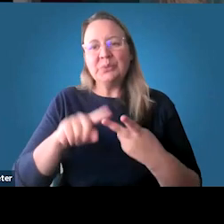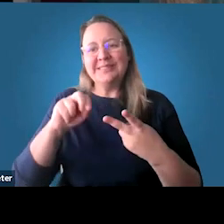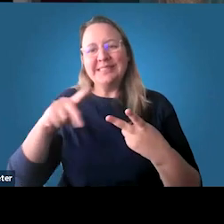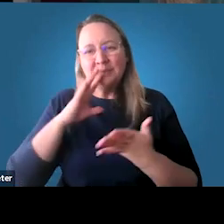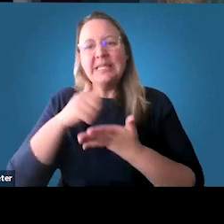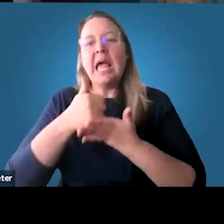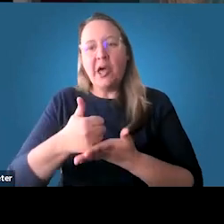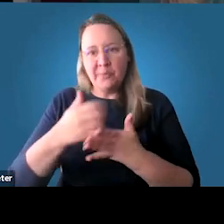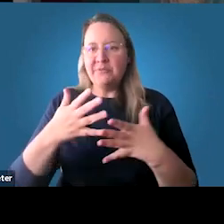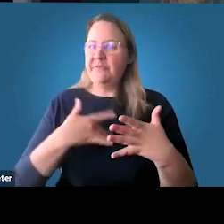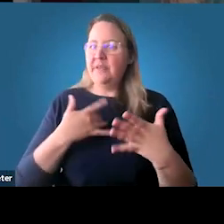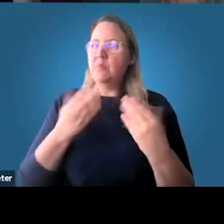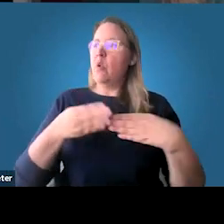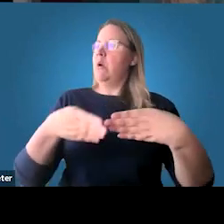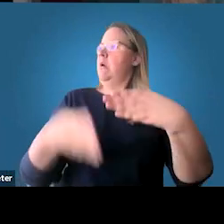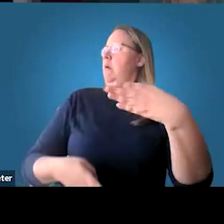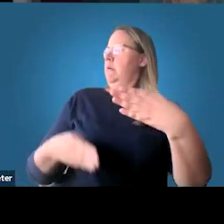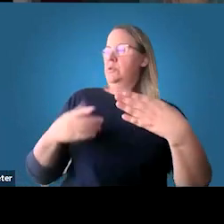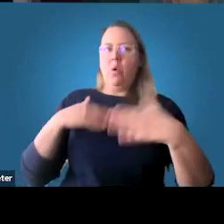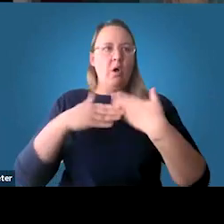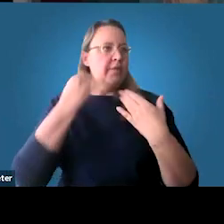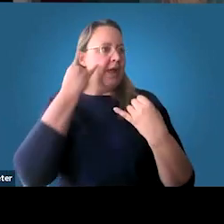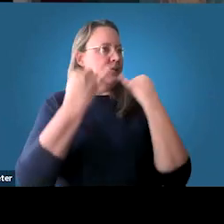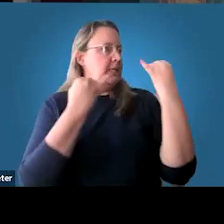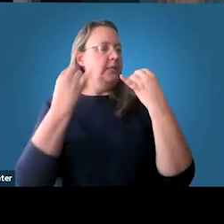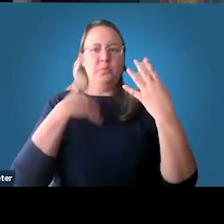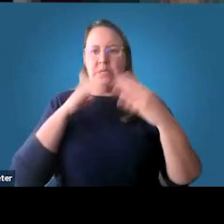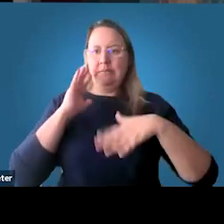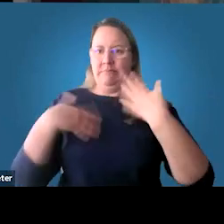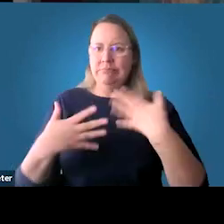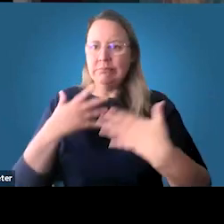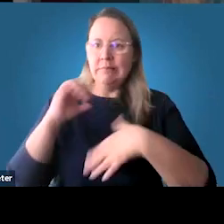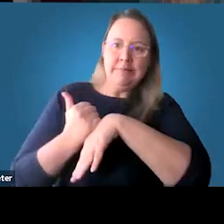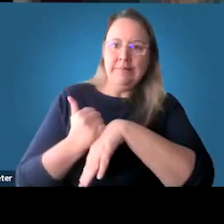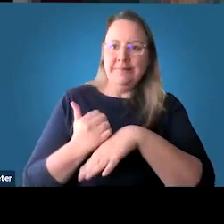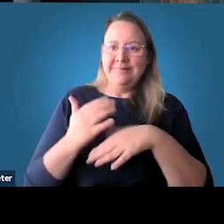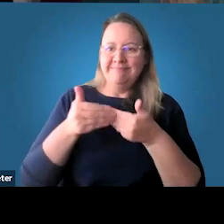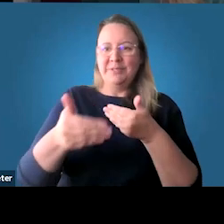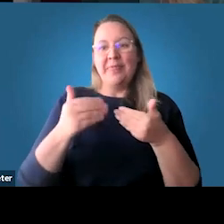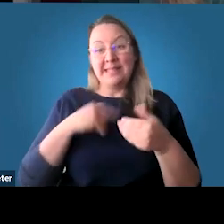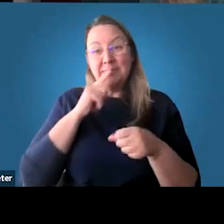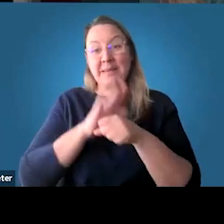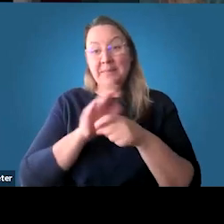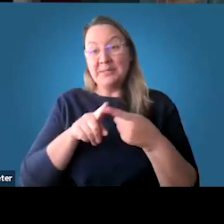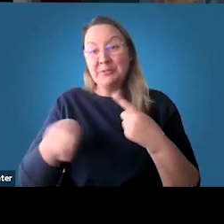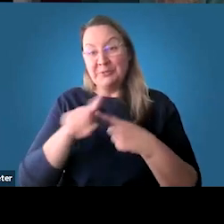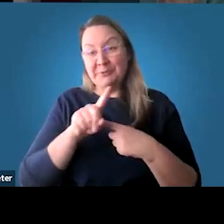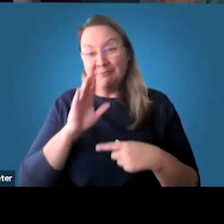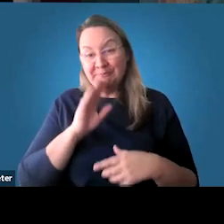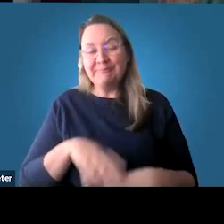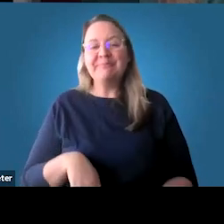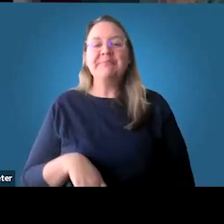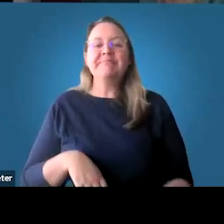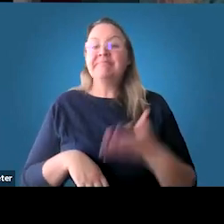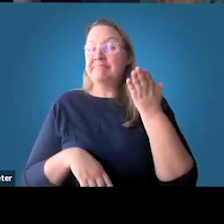you can feel equipped to put these ideas into action. That is my commitment to you. All right, so here is what you